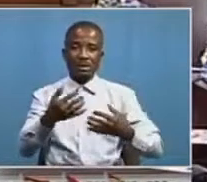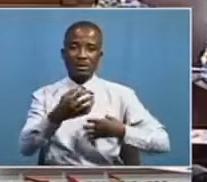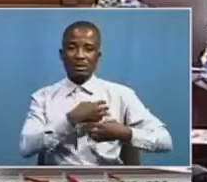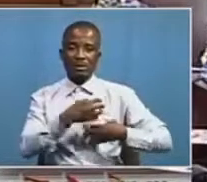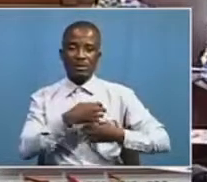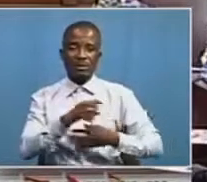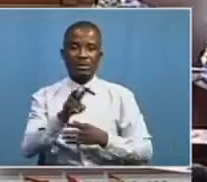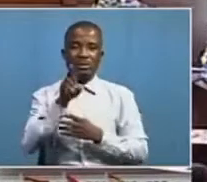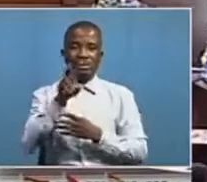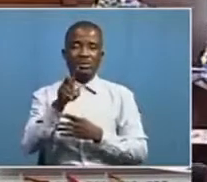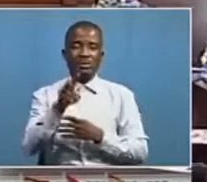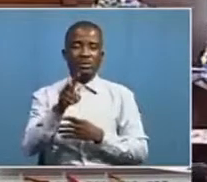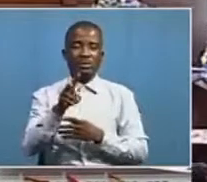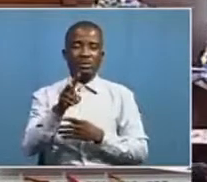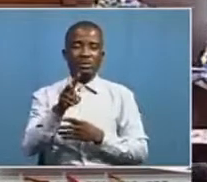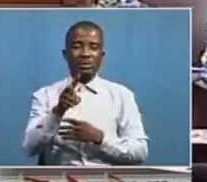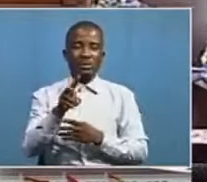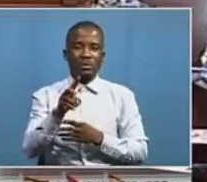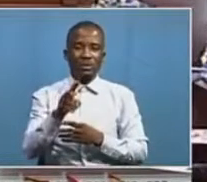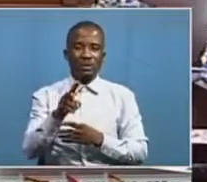statutory presumptive situations